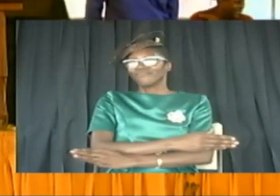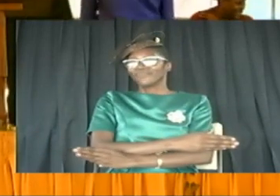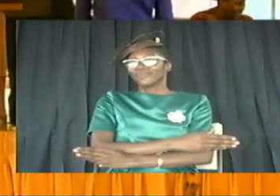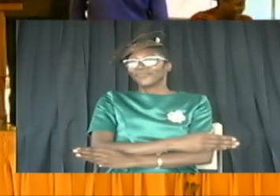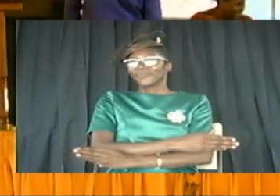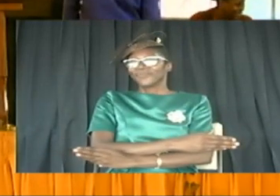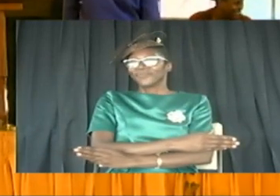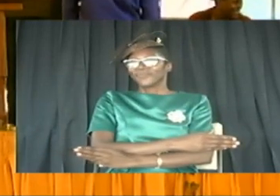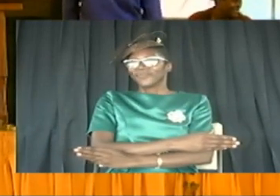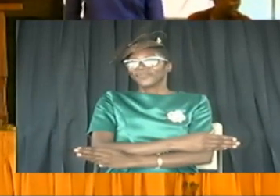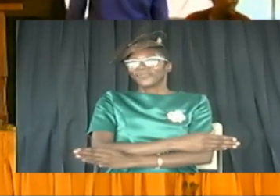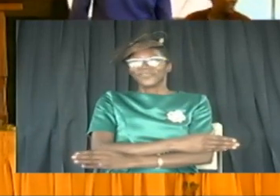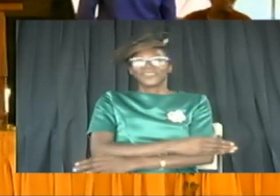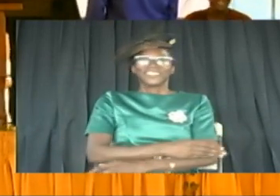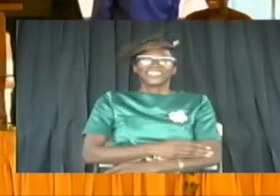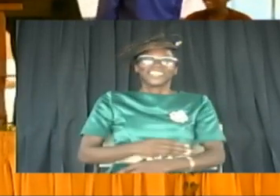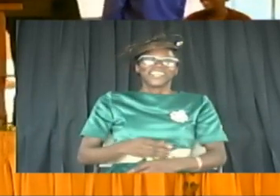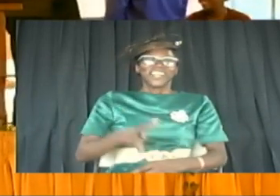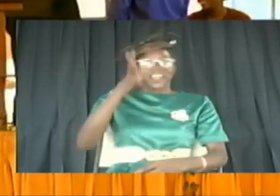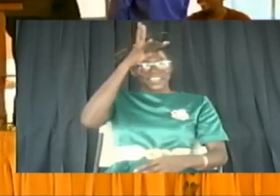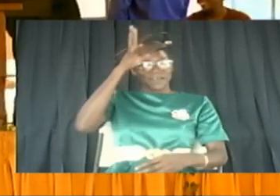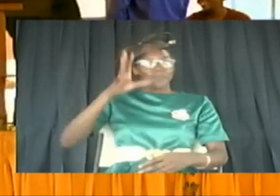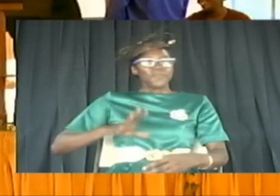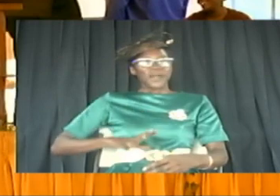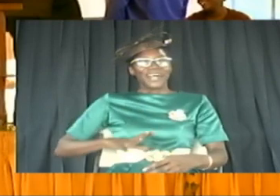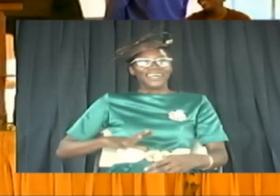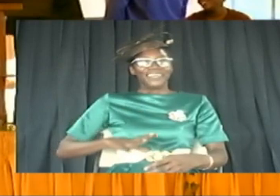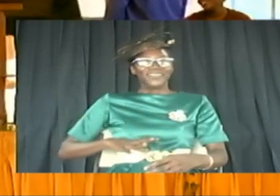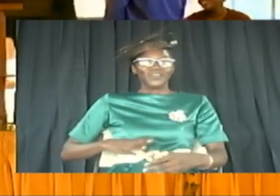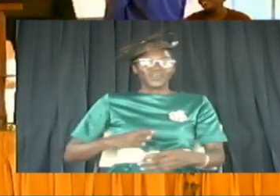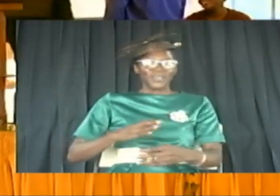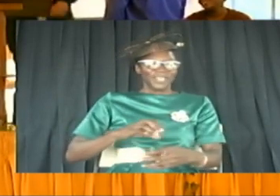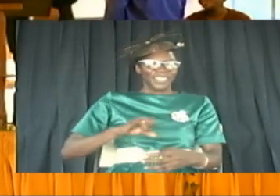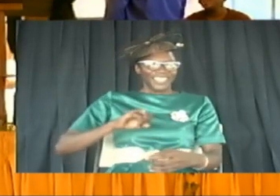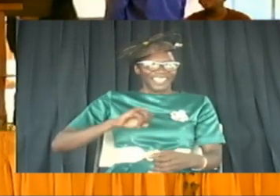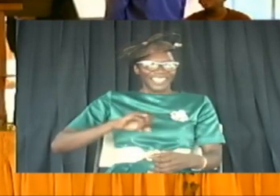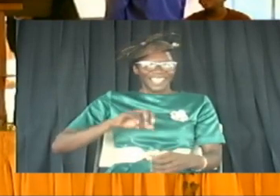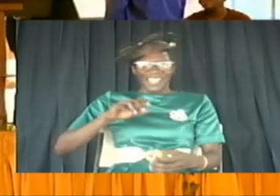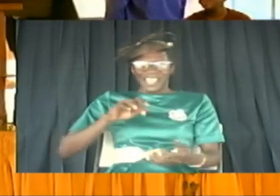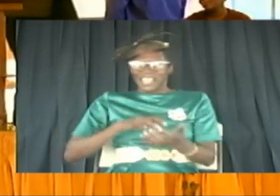The man just crossed. The Bible said Jacob wittingly